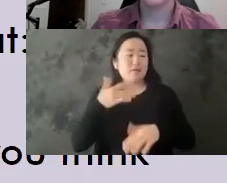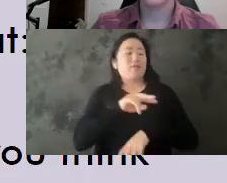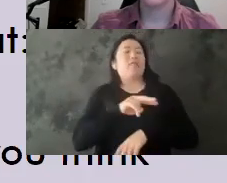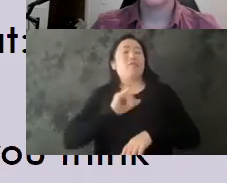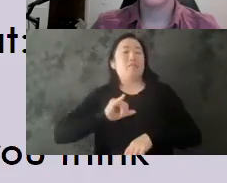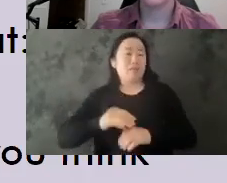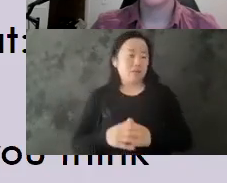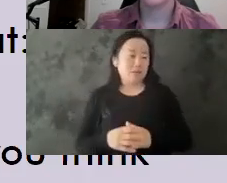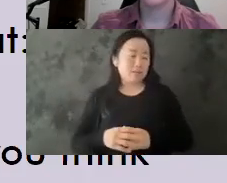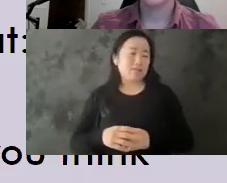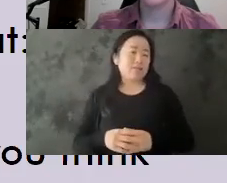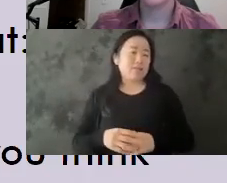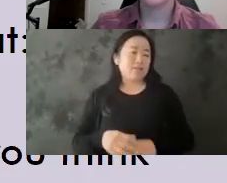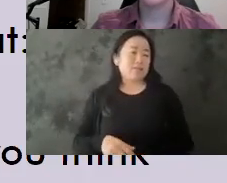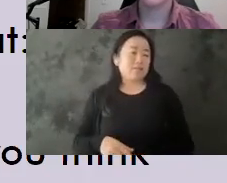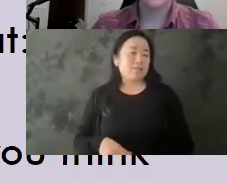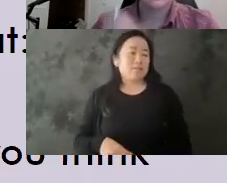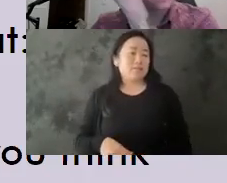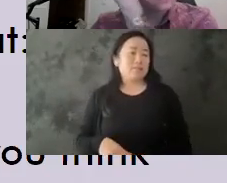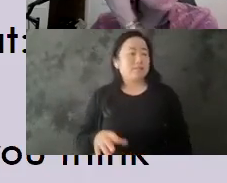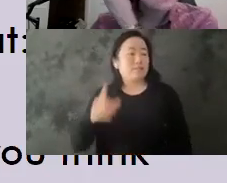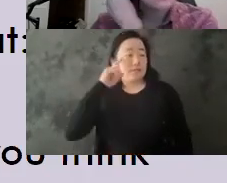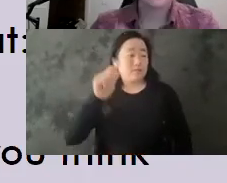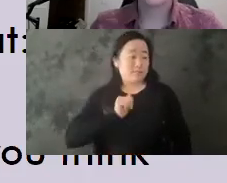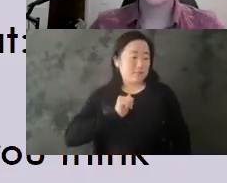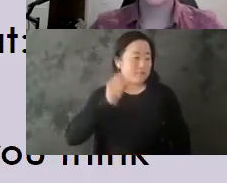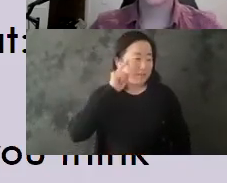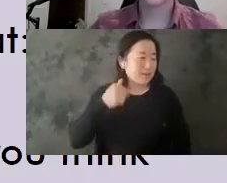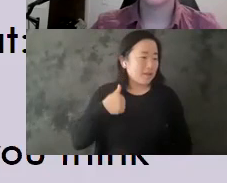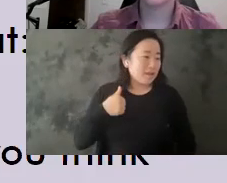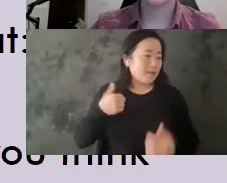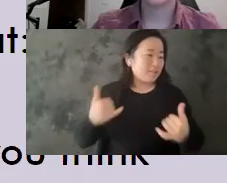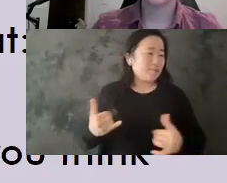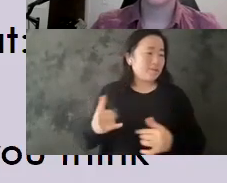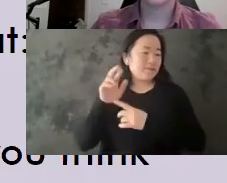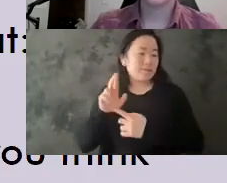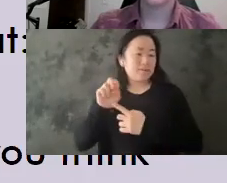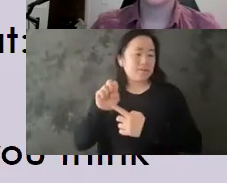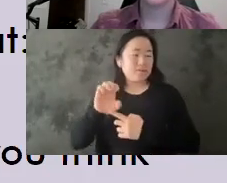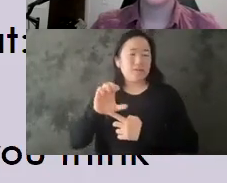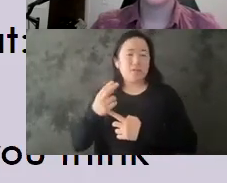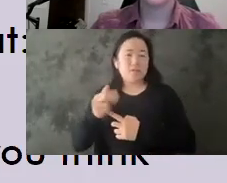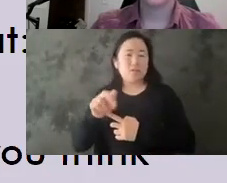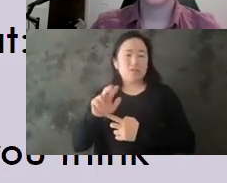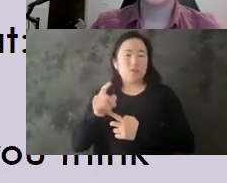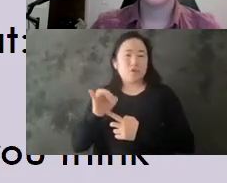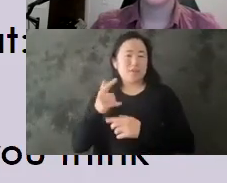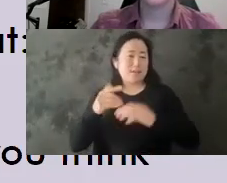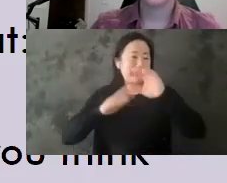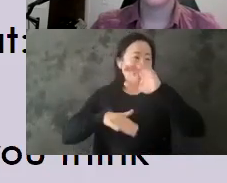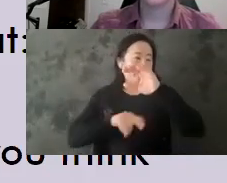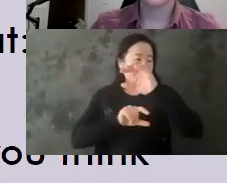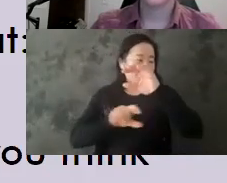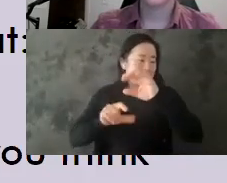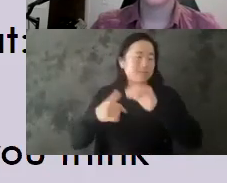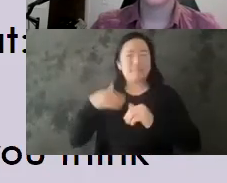I think for me, where I am right now is kind of recharging. I feel like I've been, especially with the seasons changing and everything, I